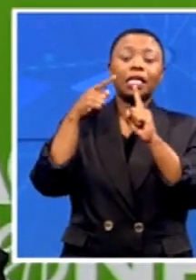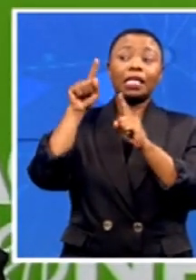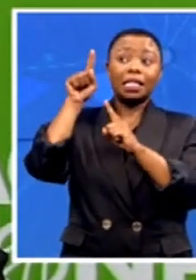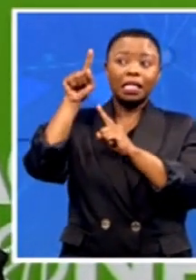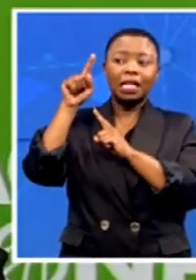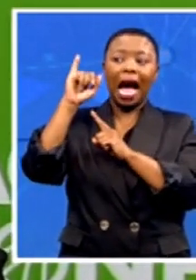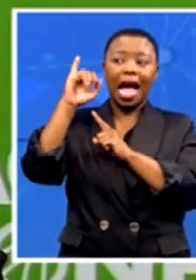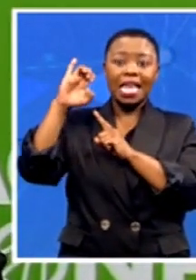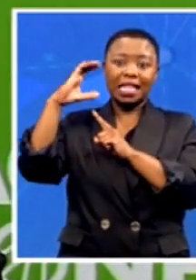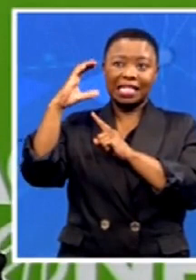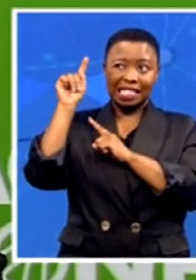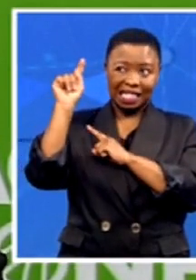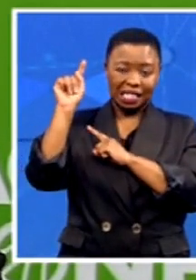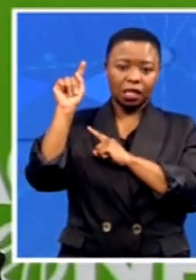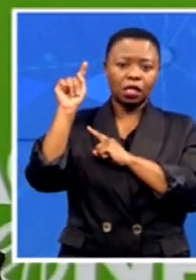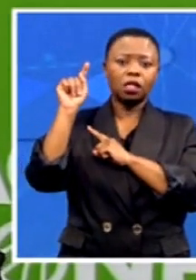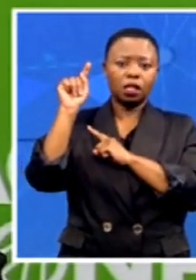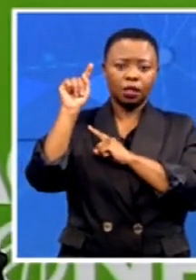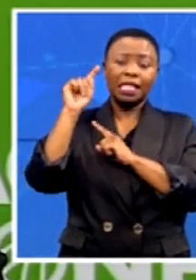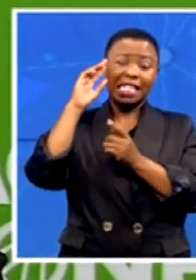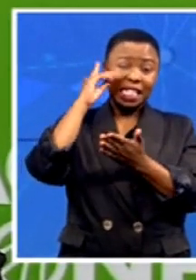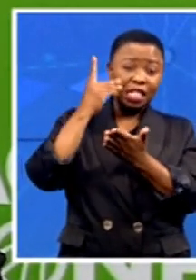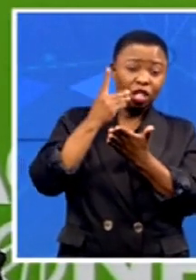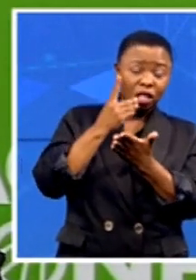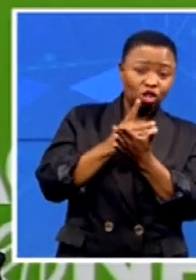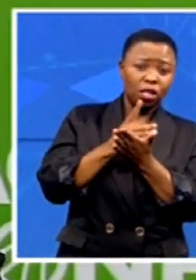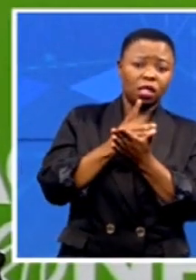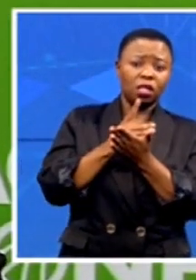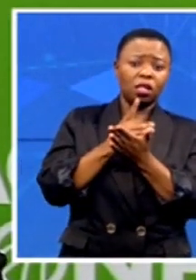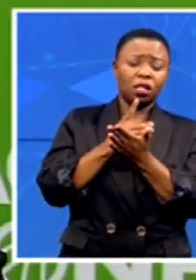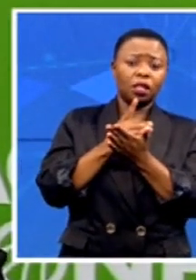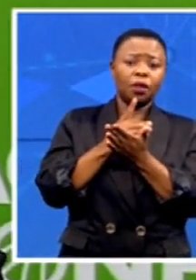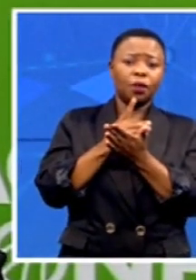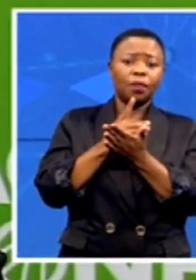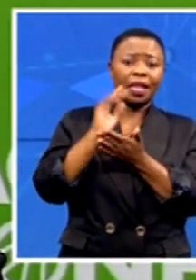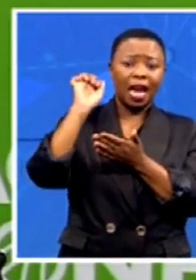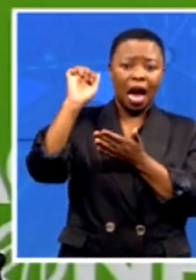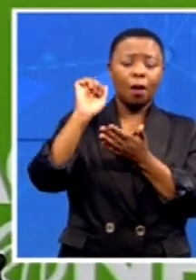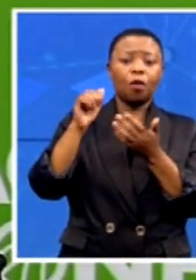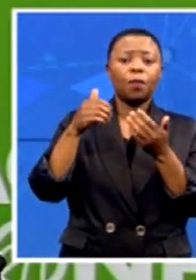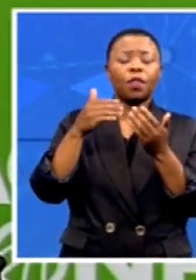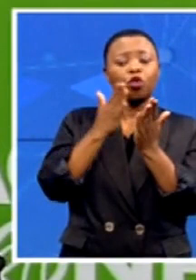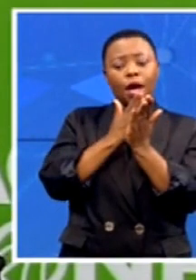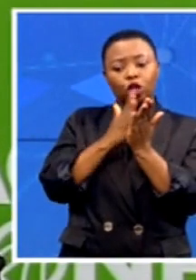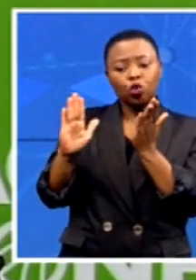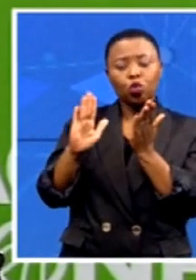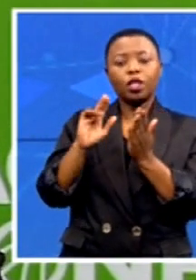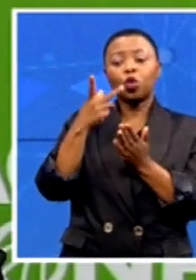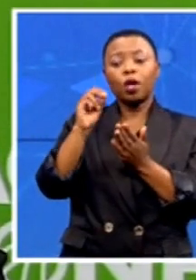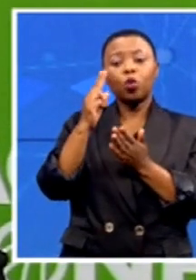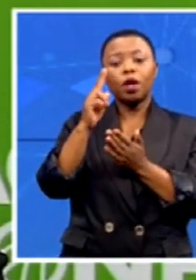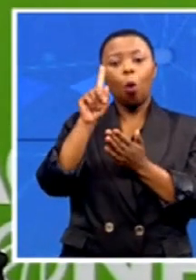that decision to exclude on the 2021 municipal elections ballot paper for the elections to be held on 1